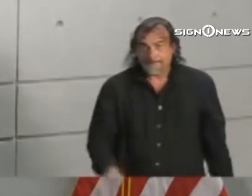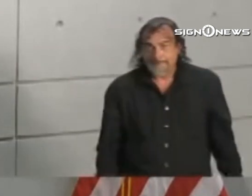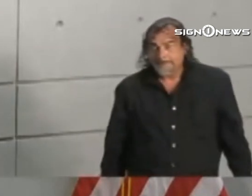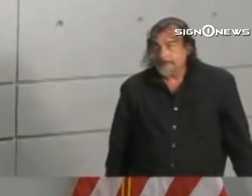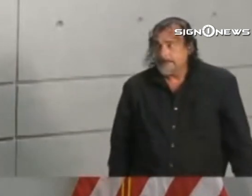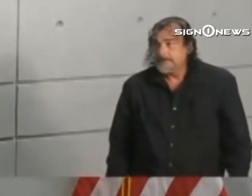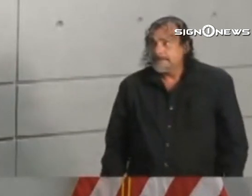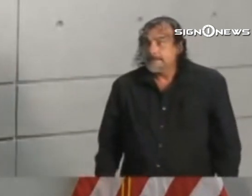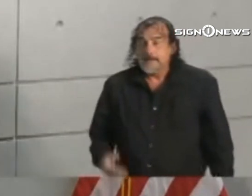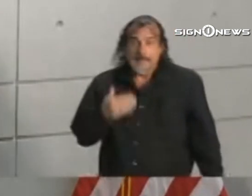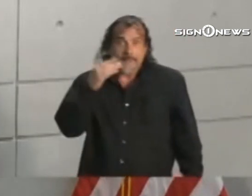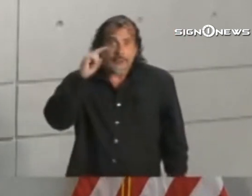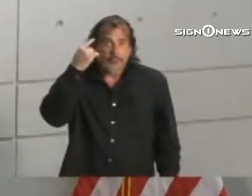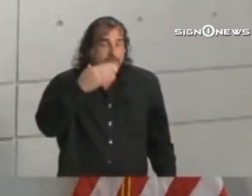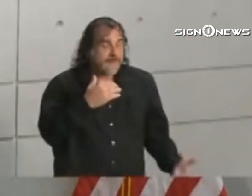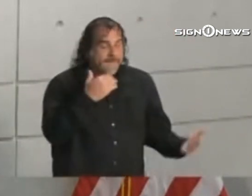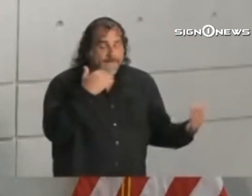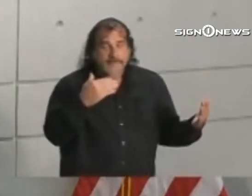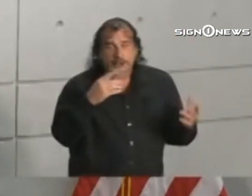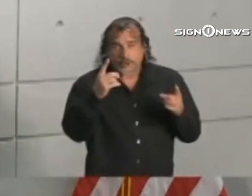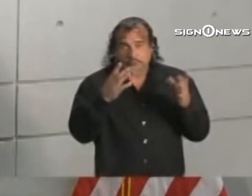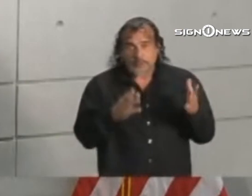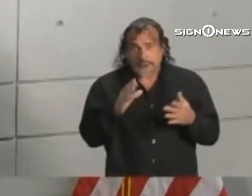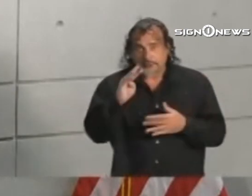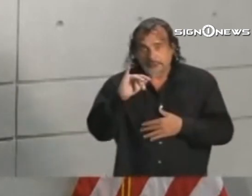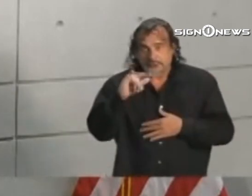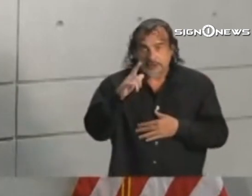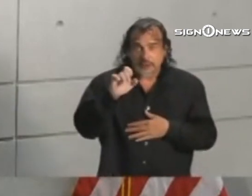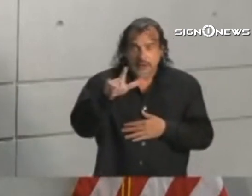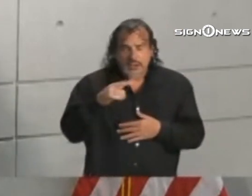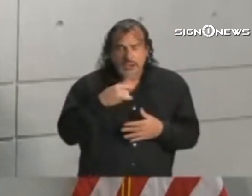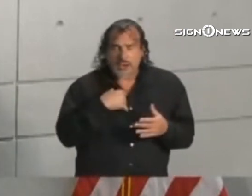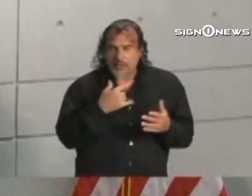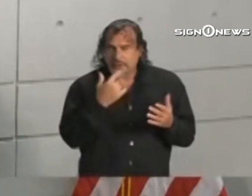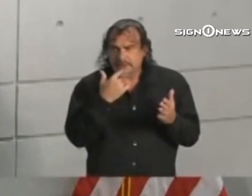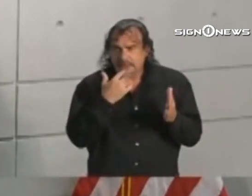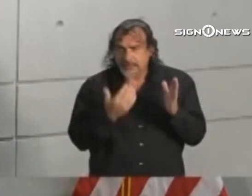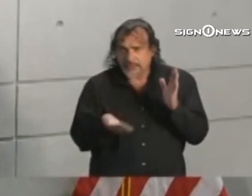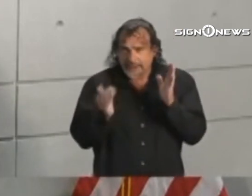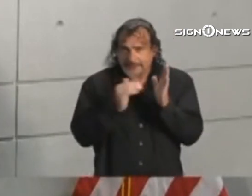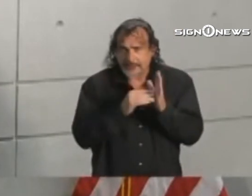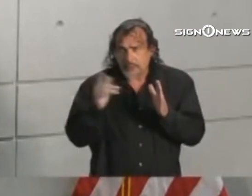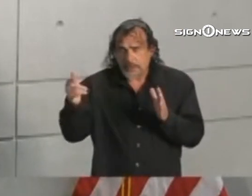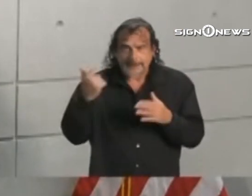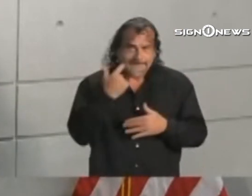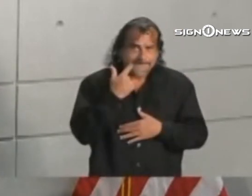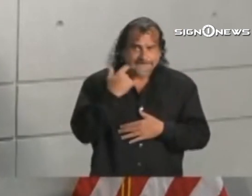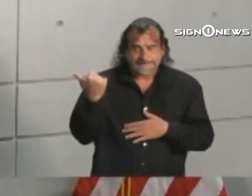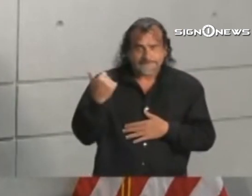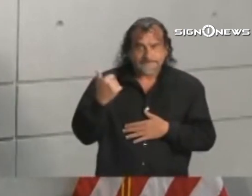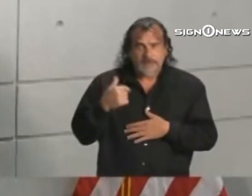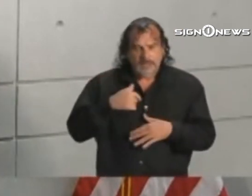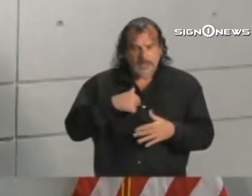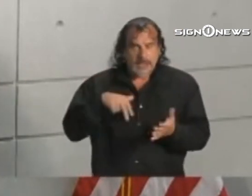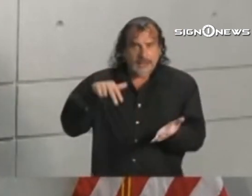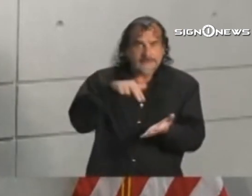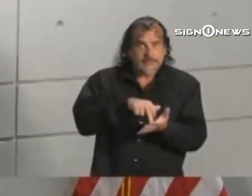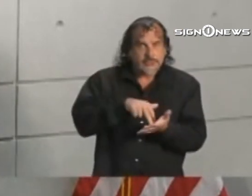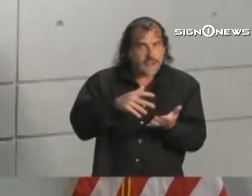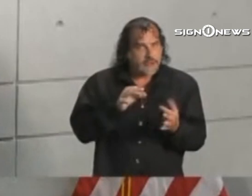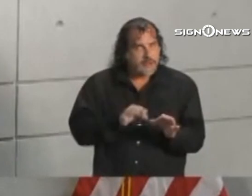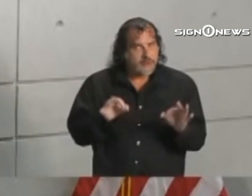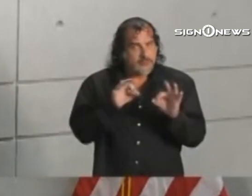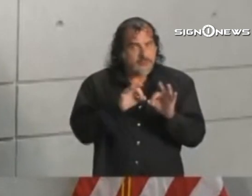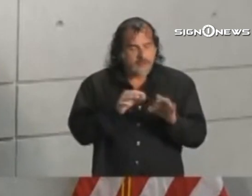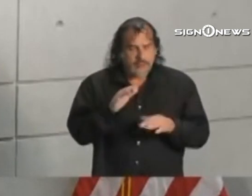Thank you, Director Michelle. I just want to reiterate something that he just said because I think it's important. I stood here before you